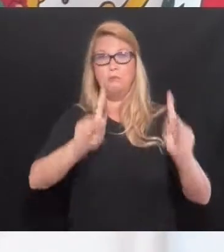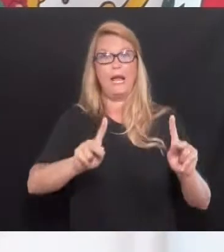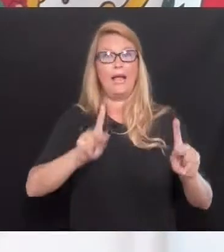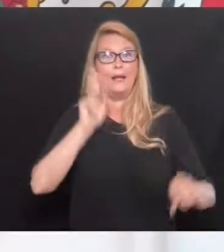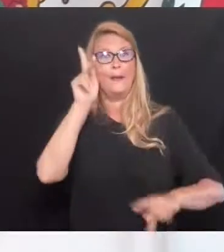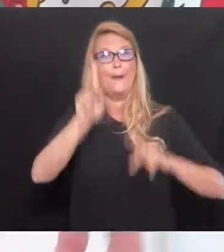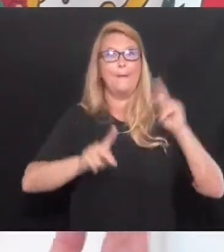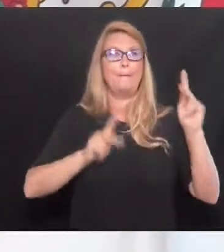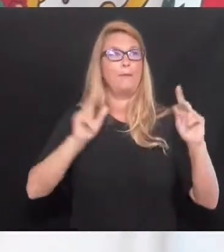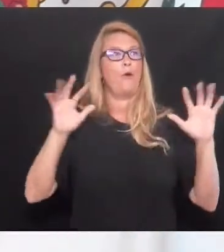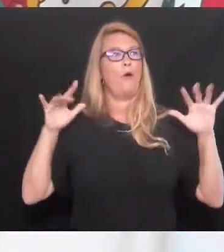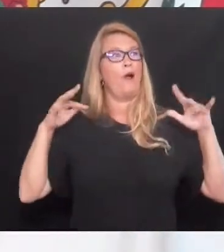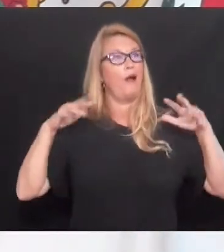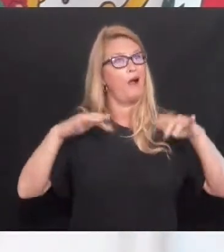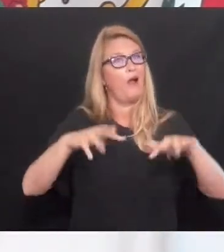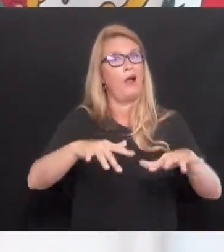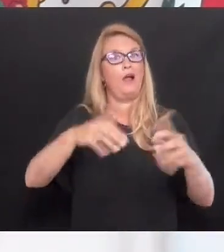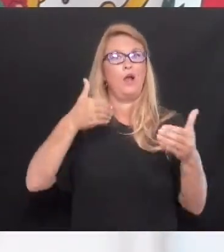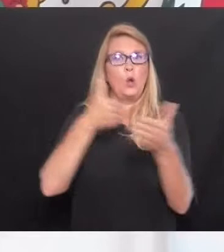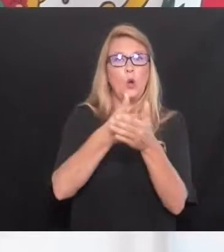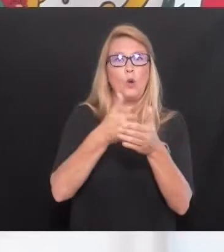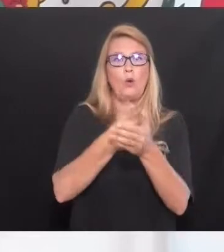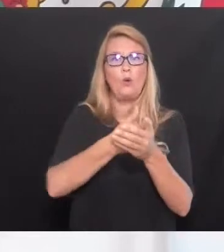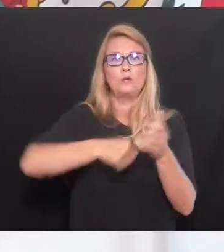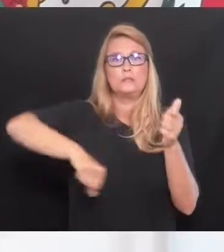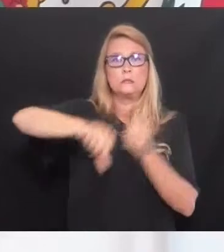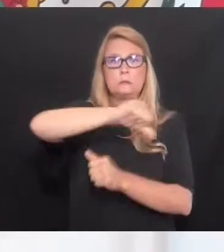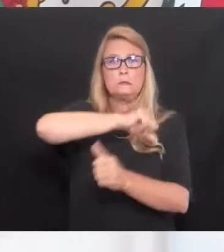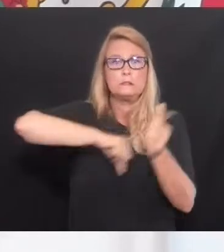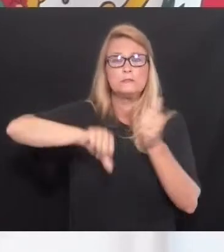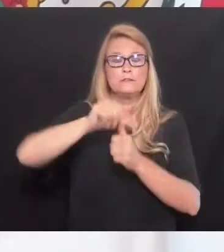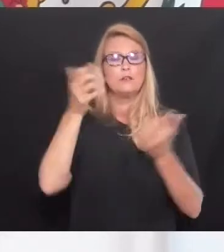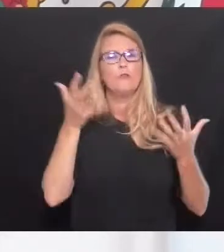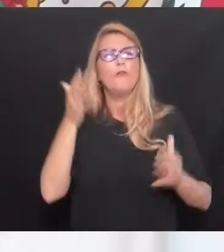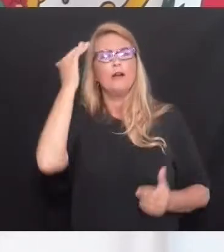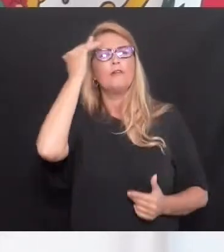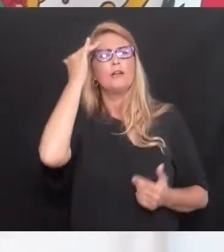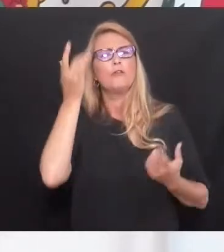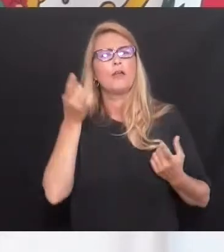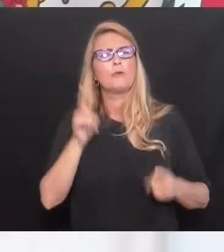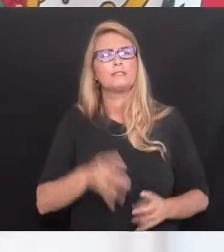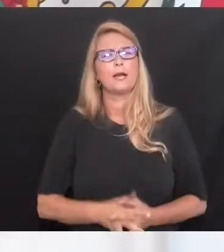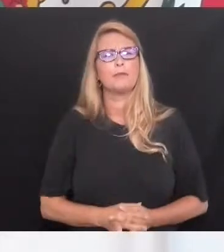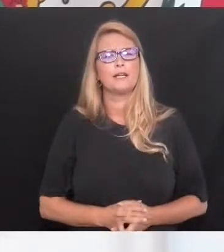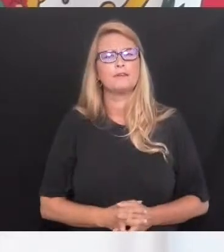all be in a building and all be closer together and everything. We knew it was coming, didn't we, Mark?